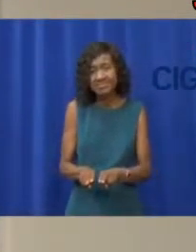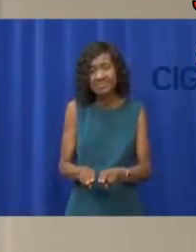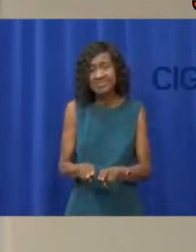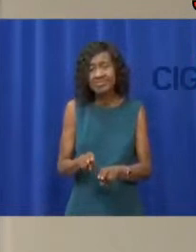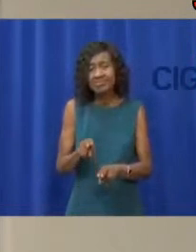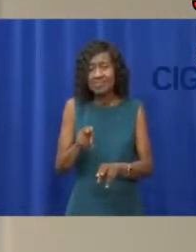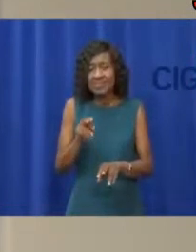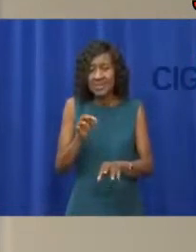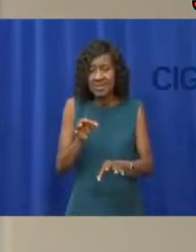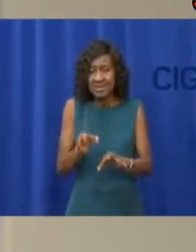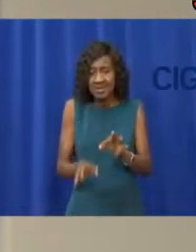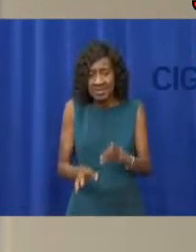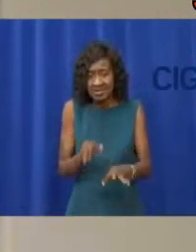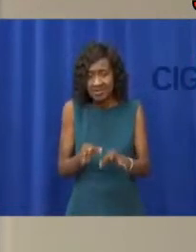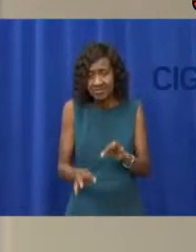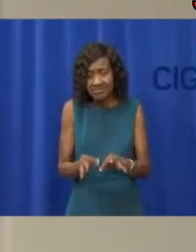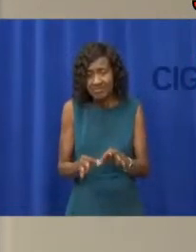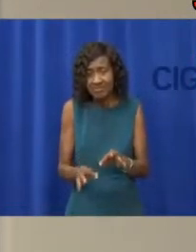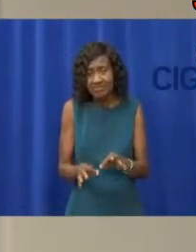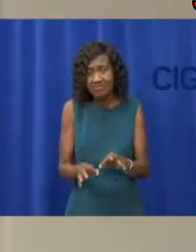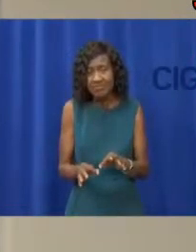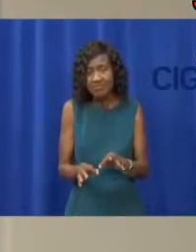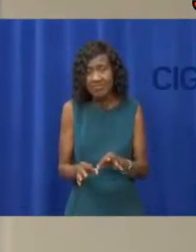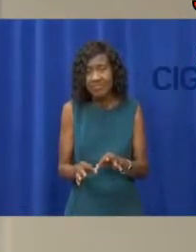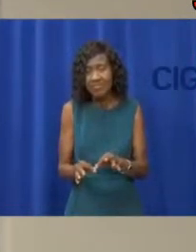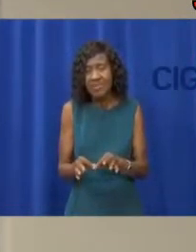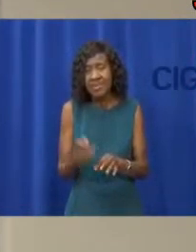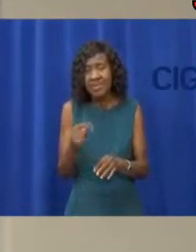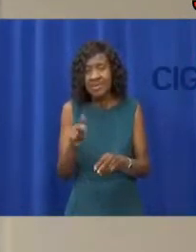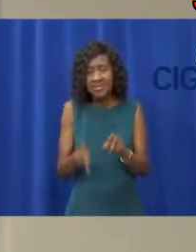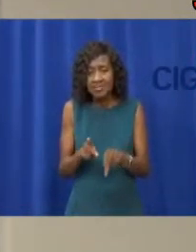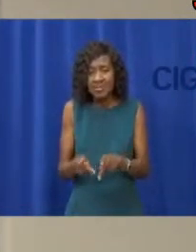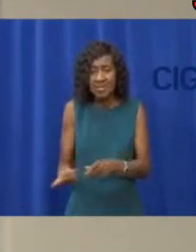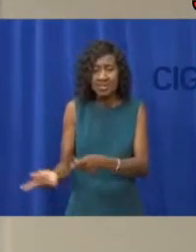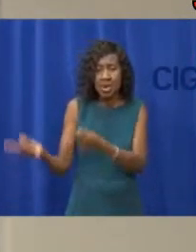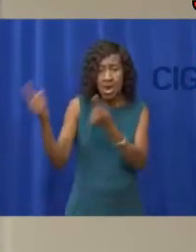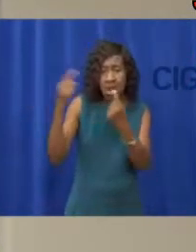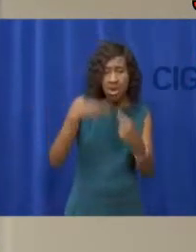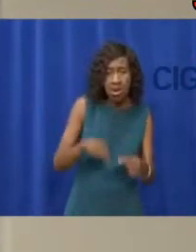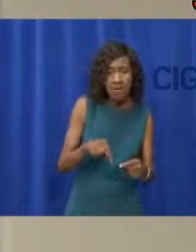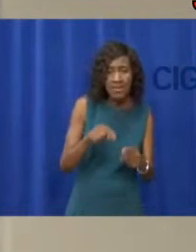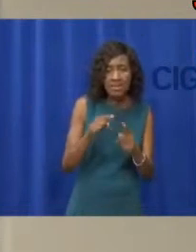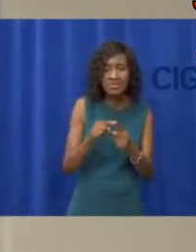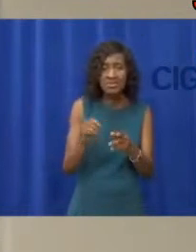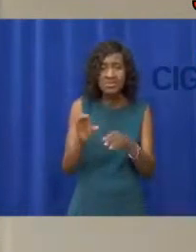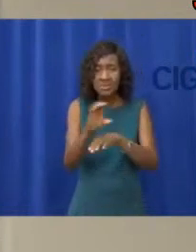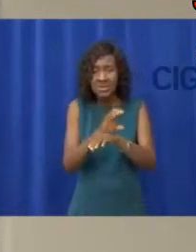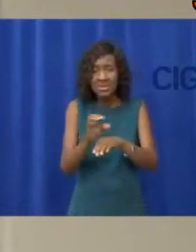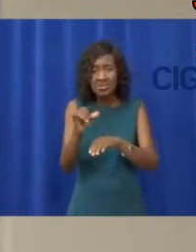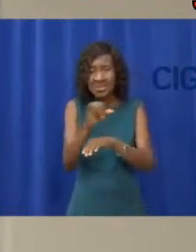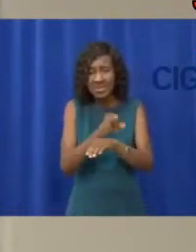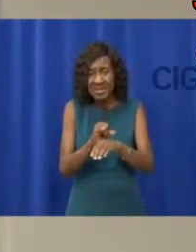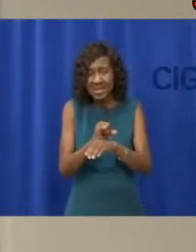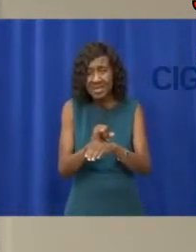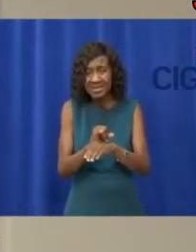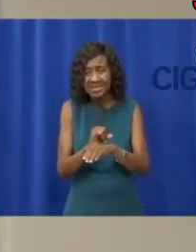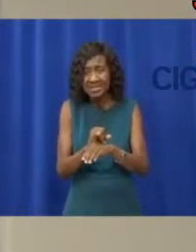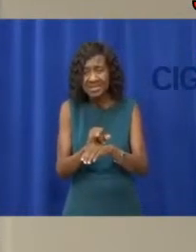If it was a situation where those persons were coming back and the then